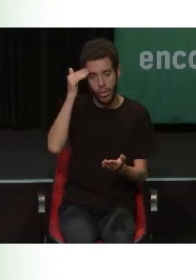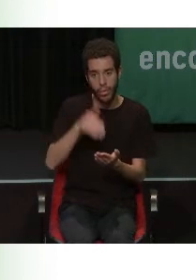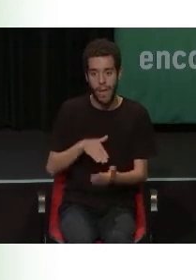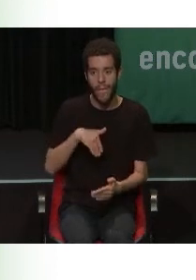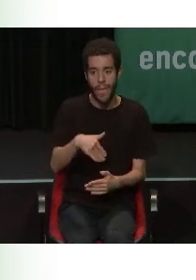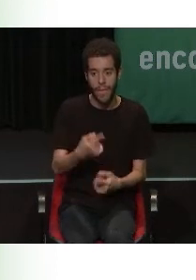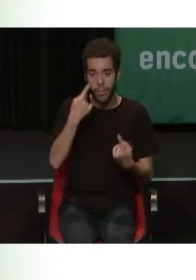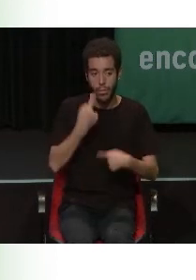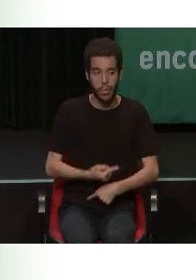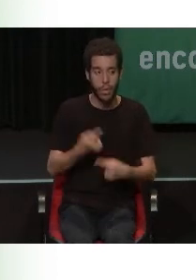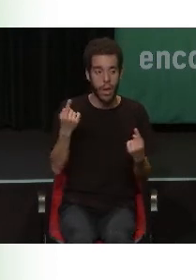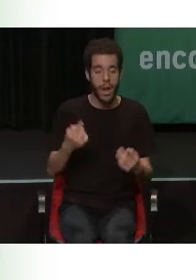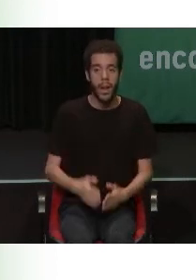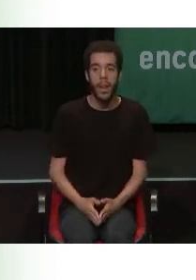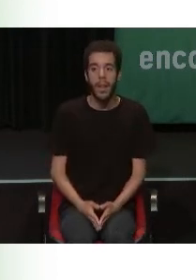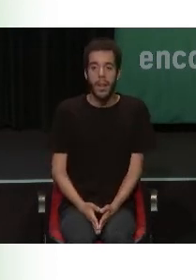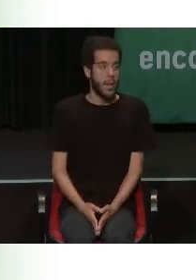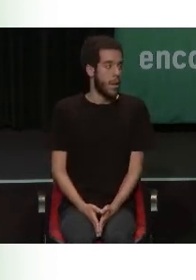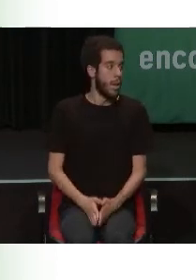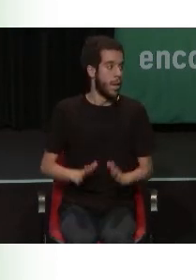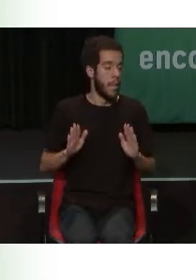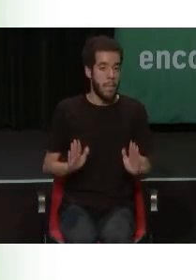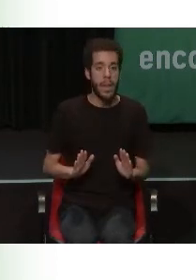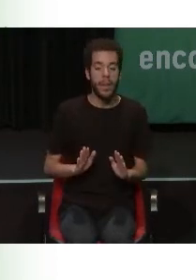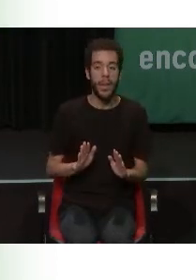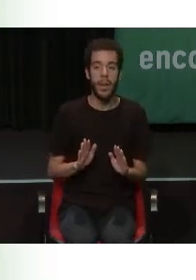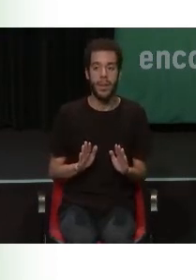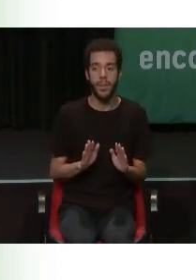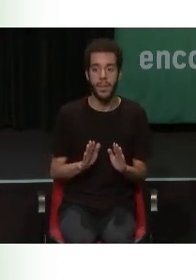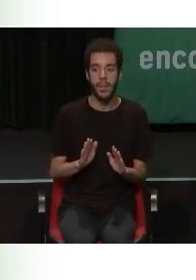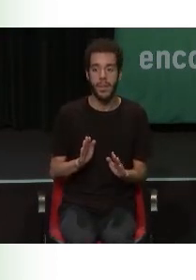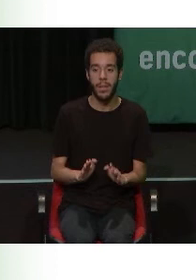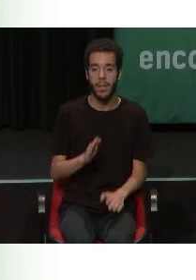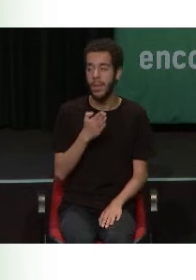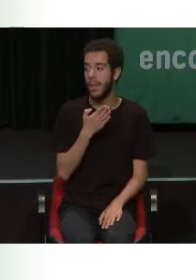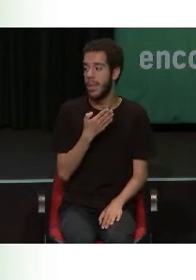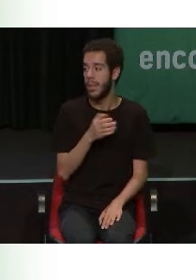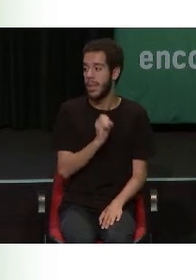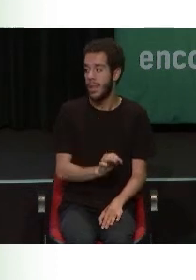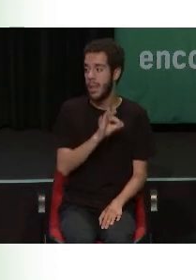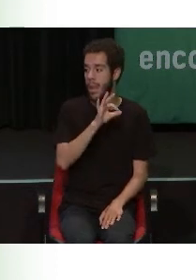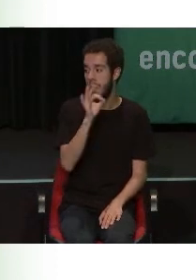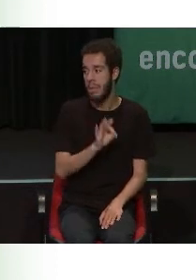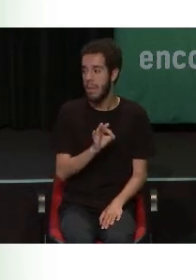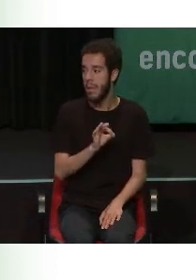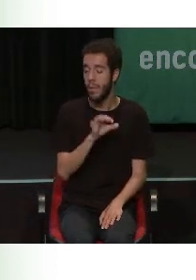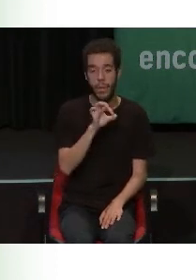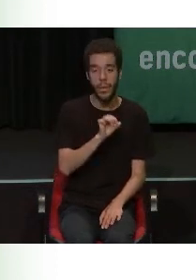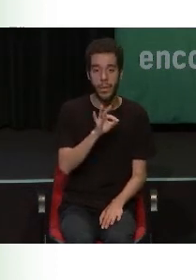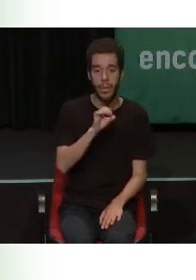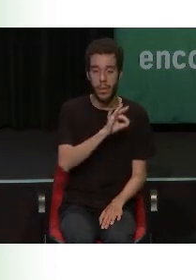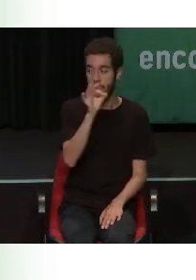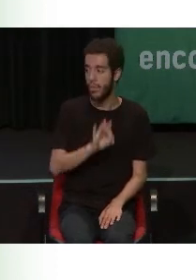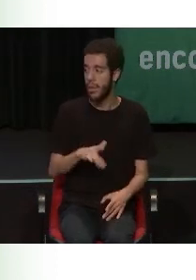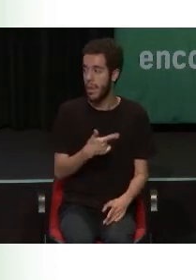sake of time, but bottom line, around 70 to 80% of TLL patients either